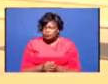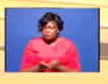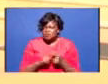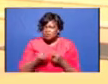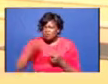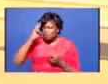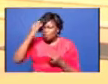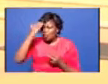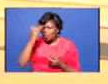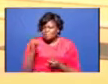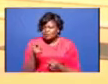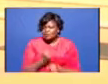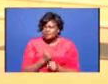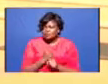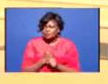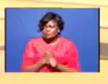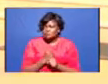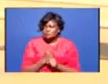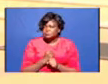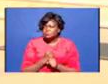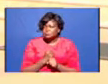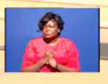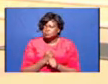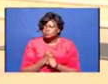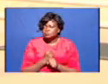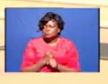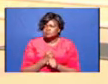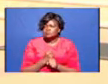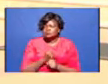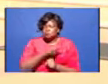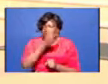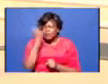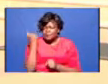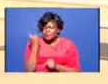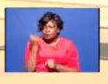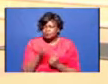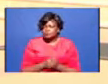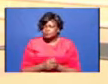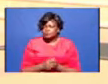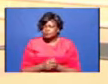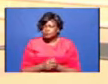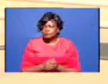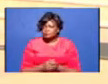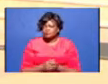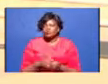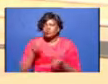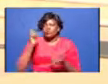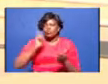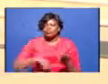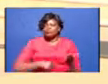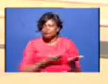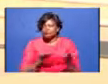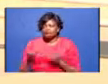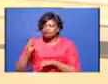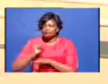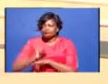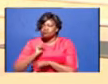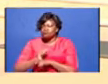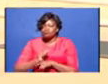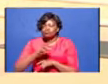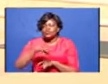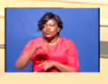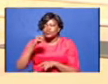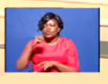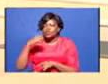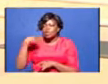this Nagar Yatra, that is the grand procession, is conducted is because the deities which are going to be installed in the temple are taken out on